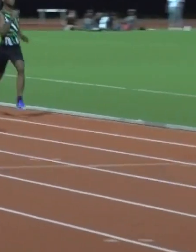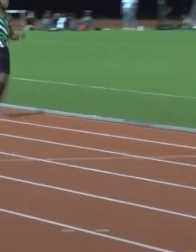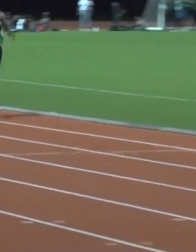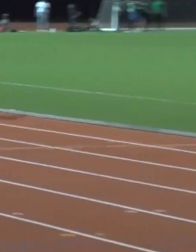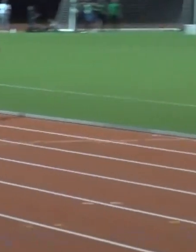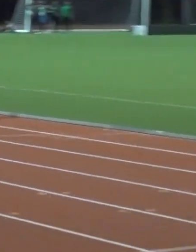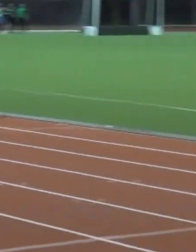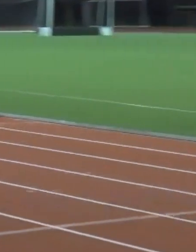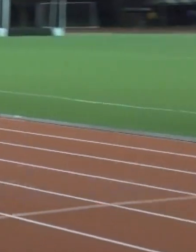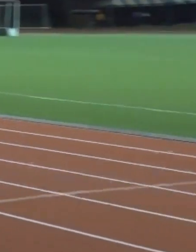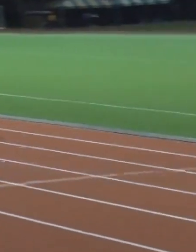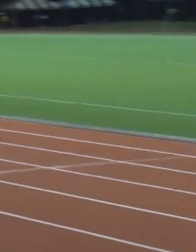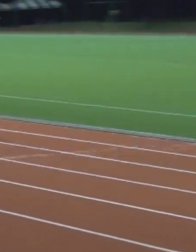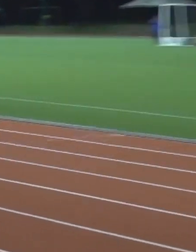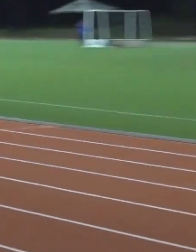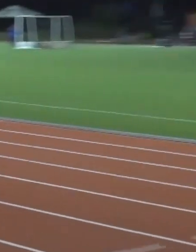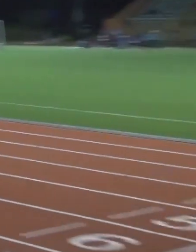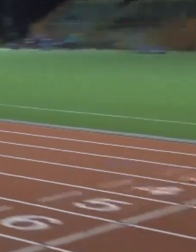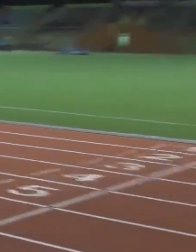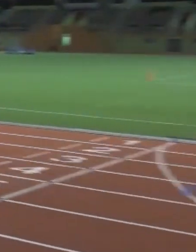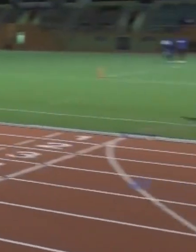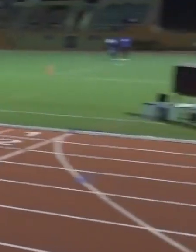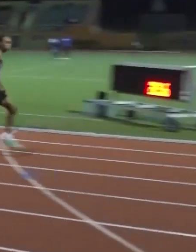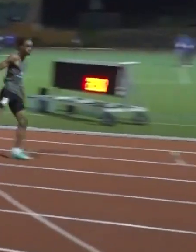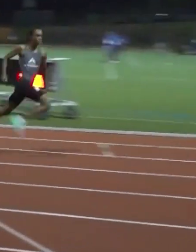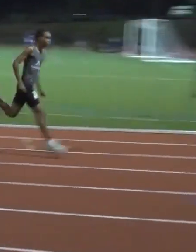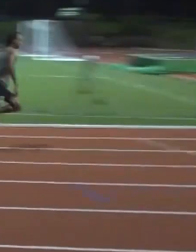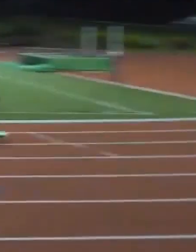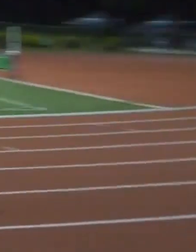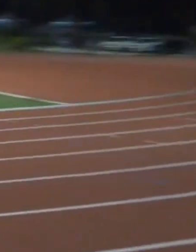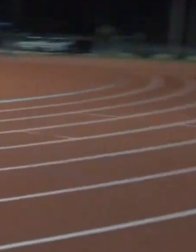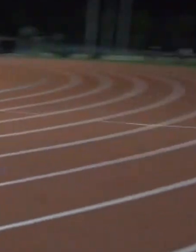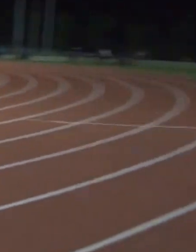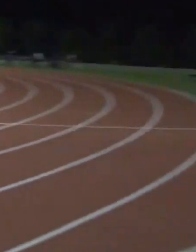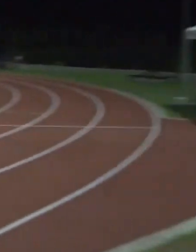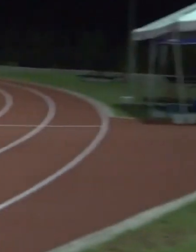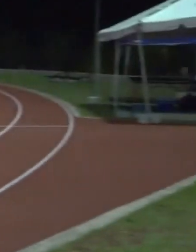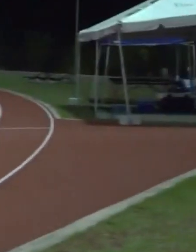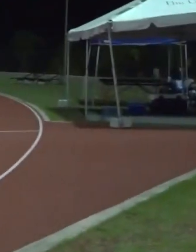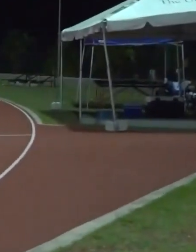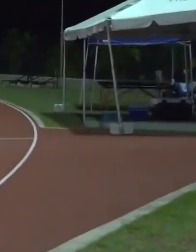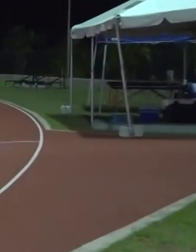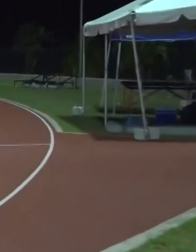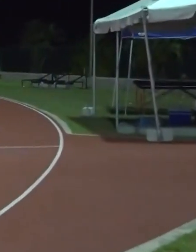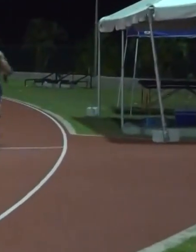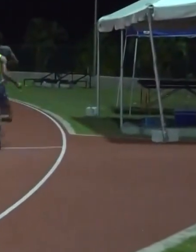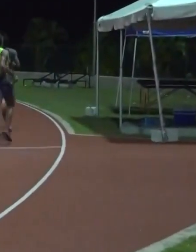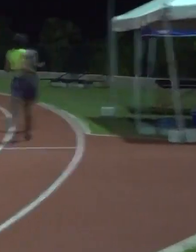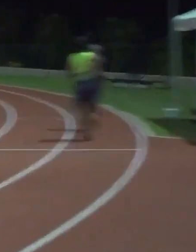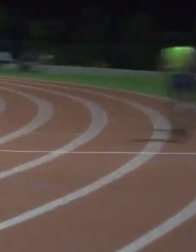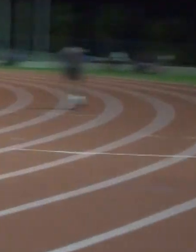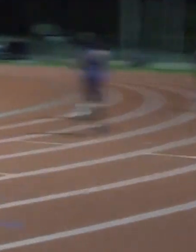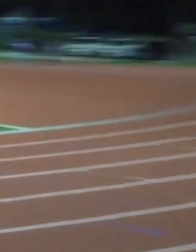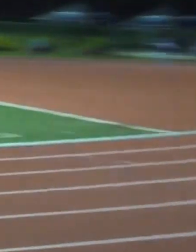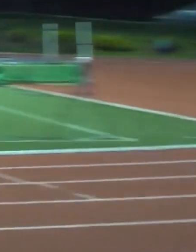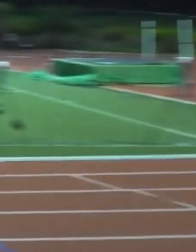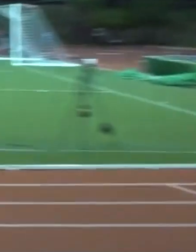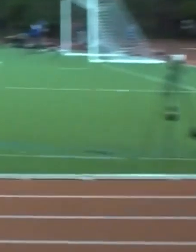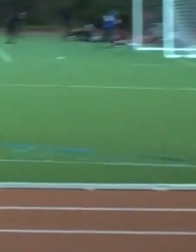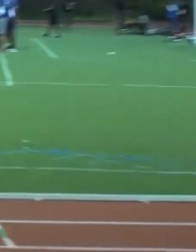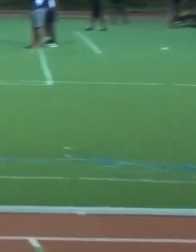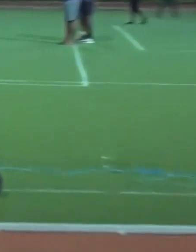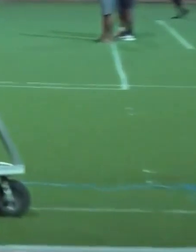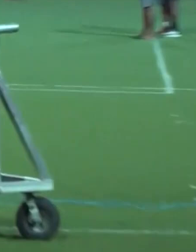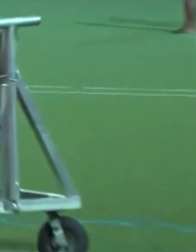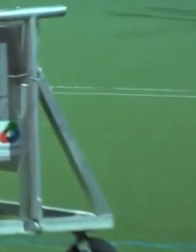The others really playing catch up. No denying he is in peak form, coming to the lane in 22.65 seconds ahead of Rashad